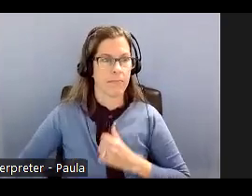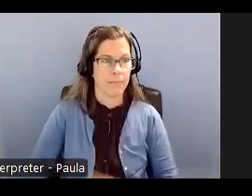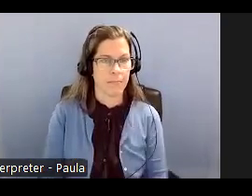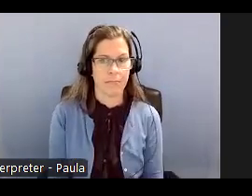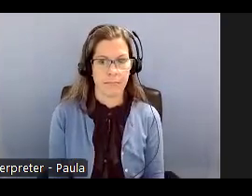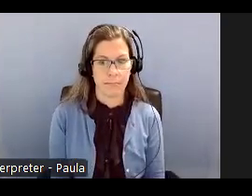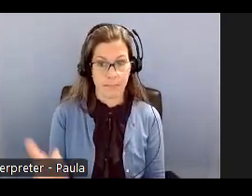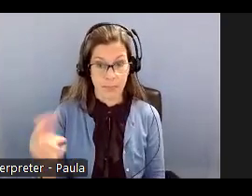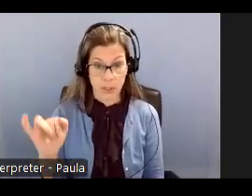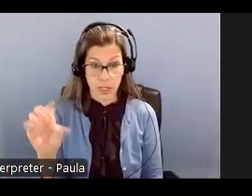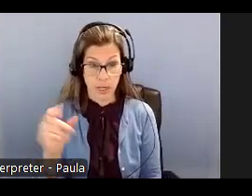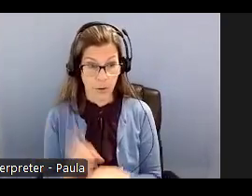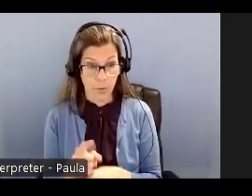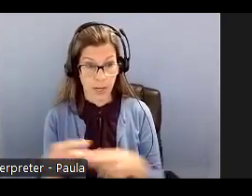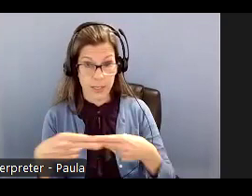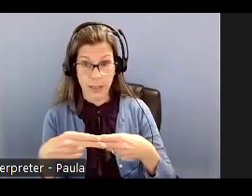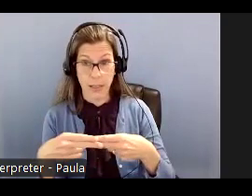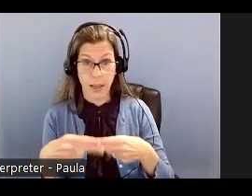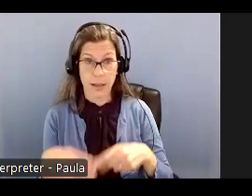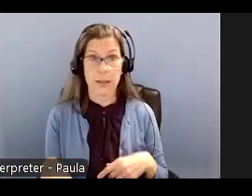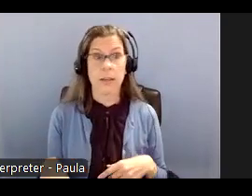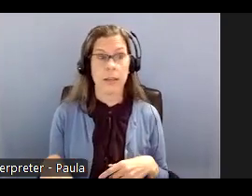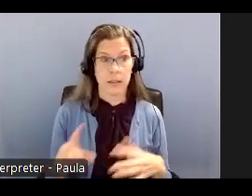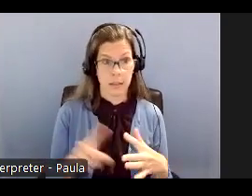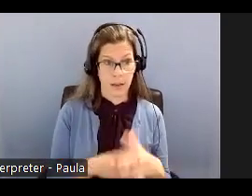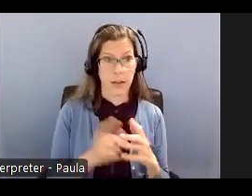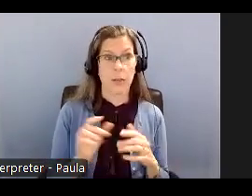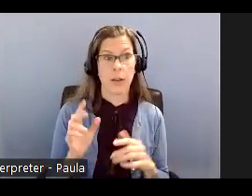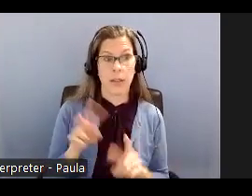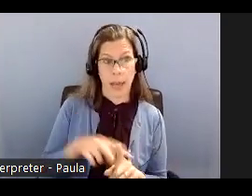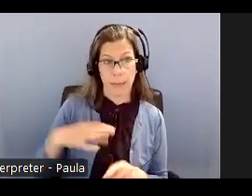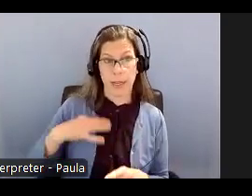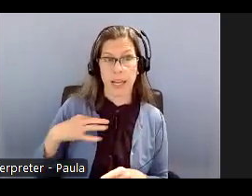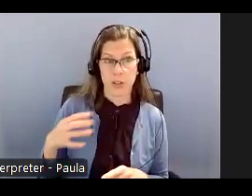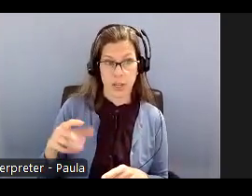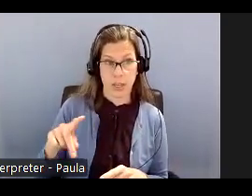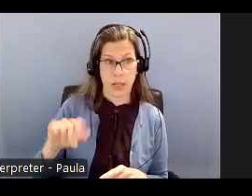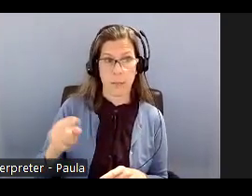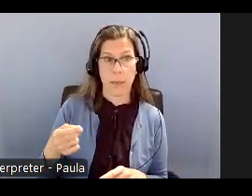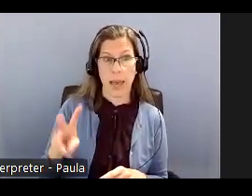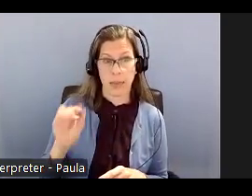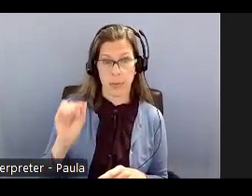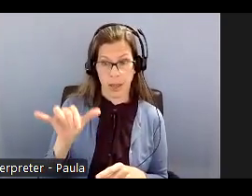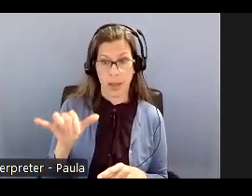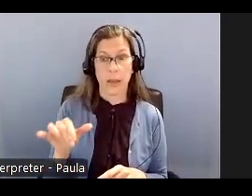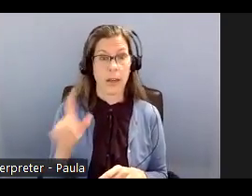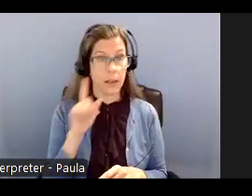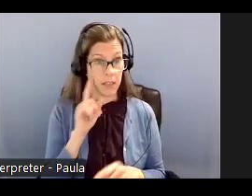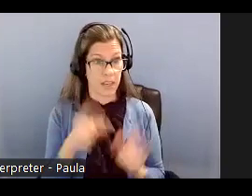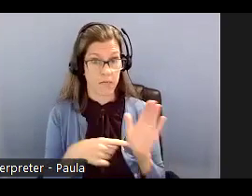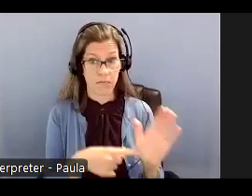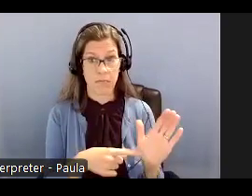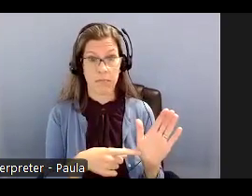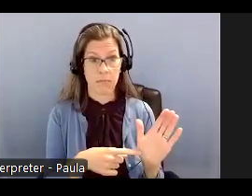Gio, are we on the right slide? We were starting in the application pathways. So I think we have that. Is this the first